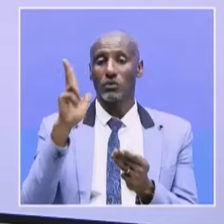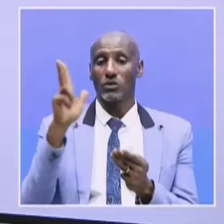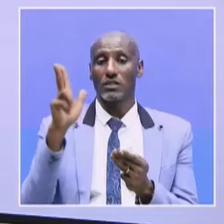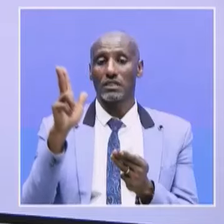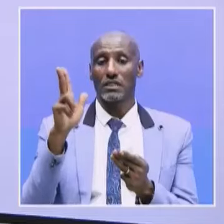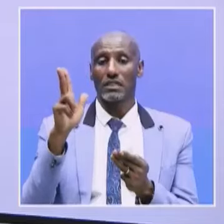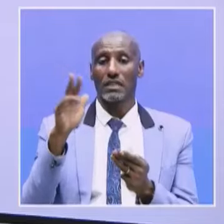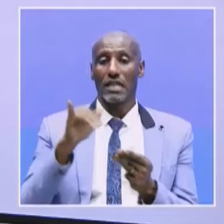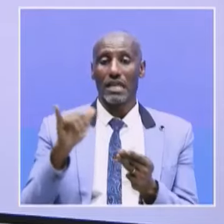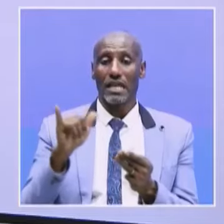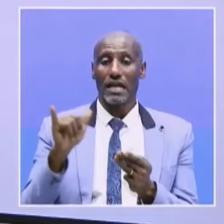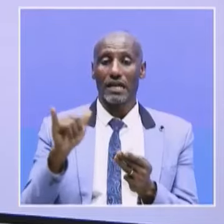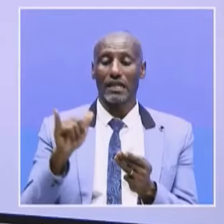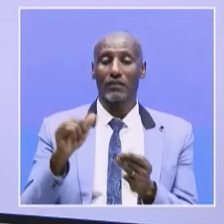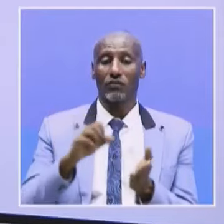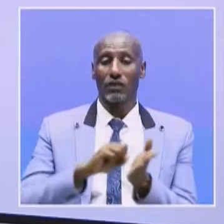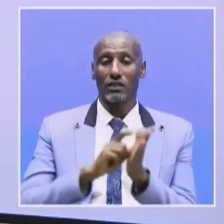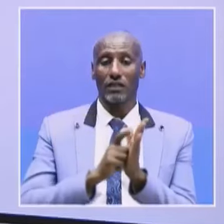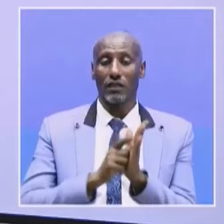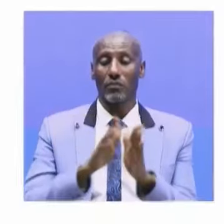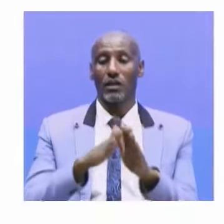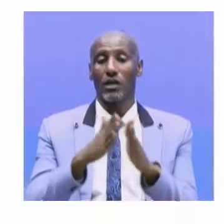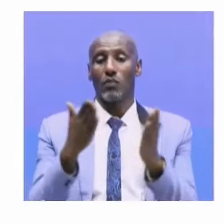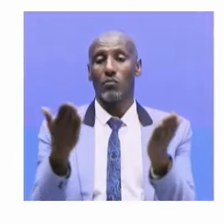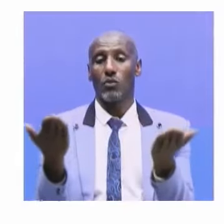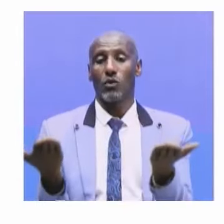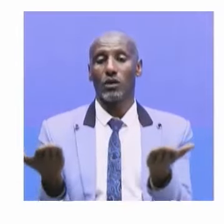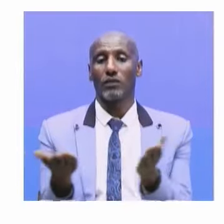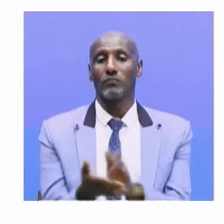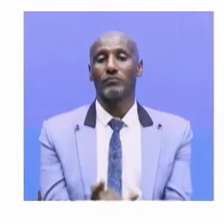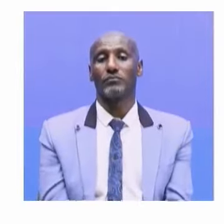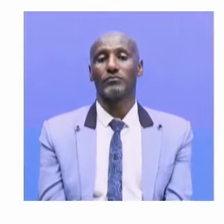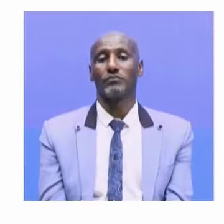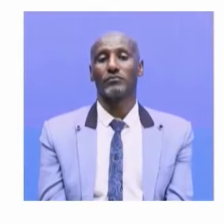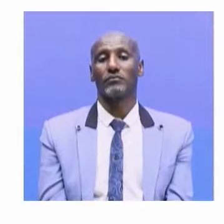Like, for example, book,